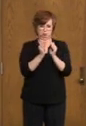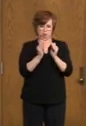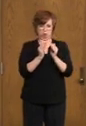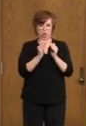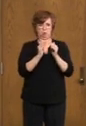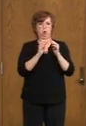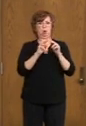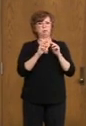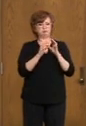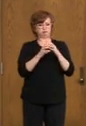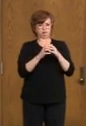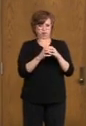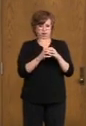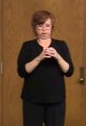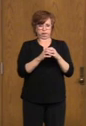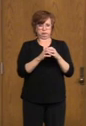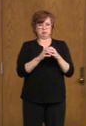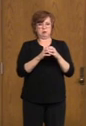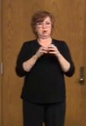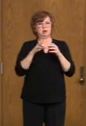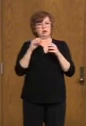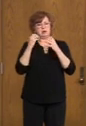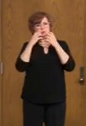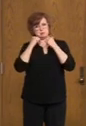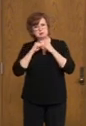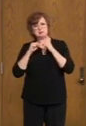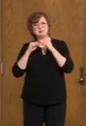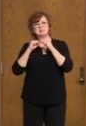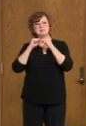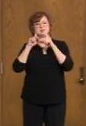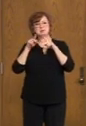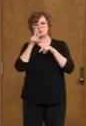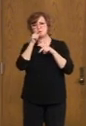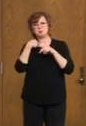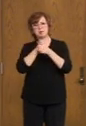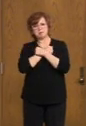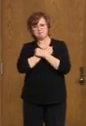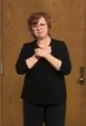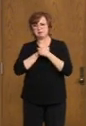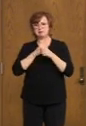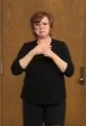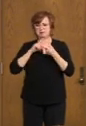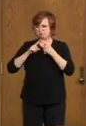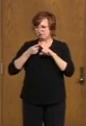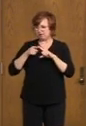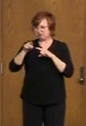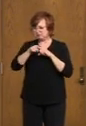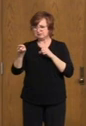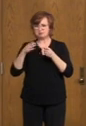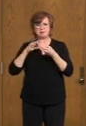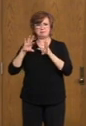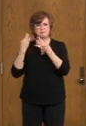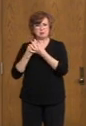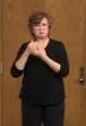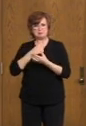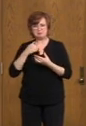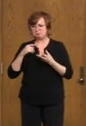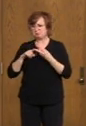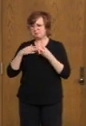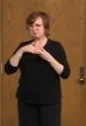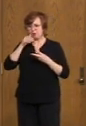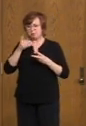So people who are our friends, family, parents, grandparents, who have underlying health conditions, for example, they are the